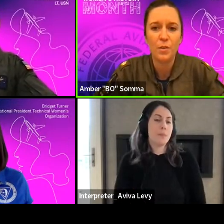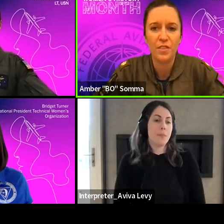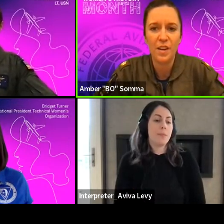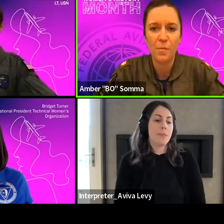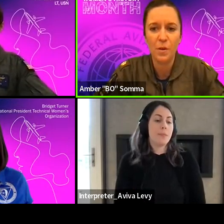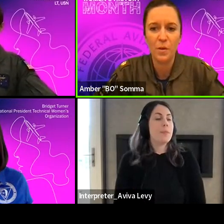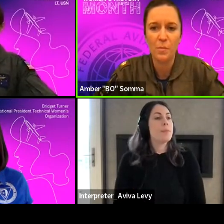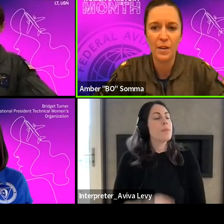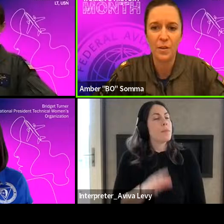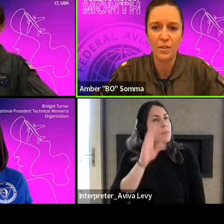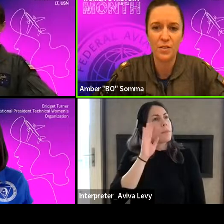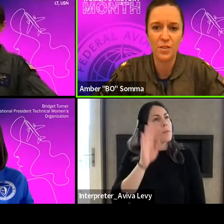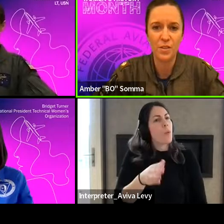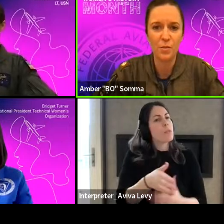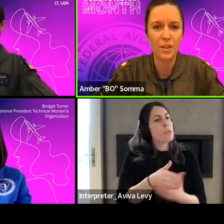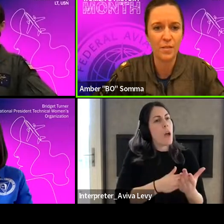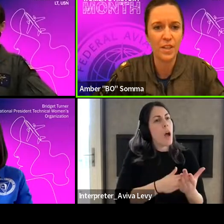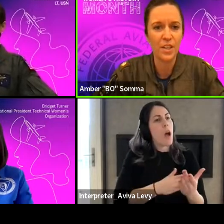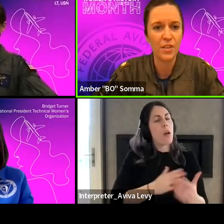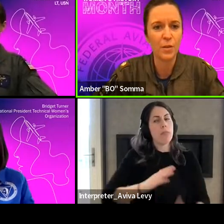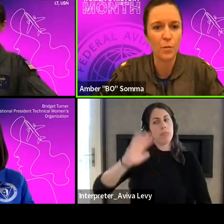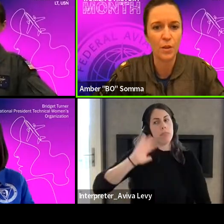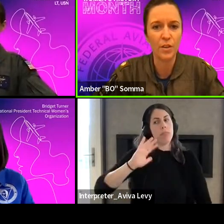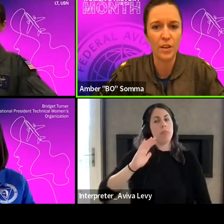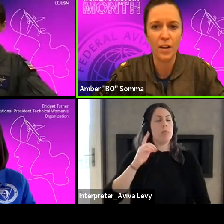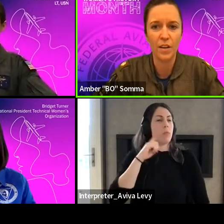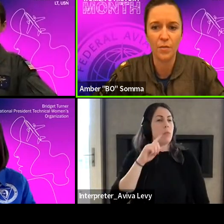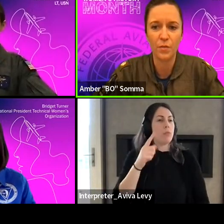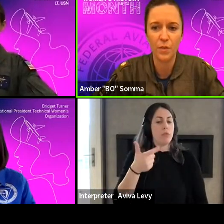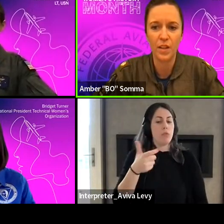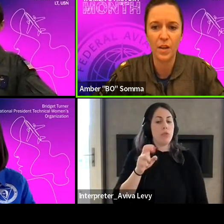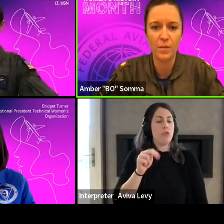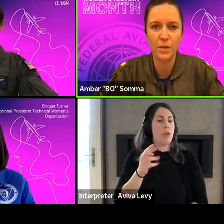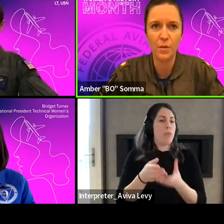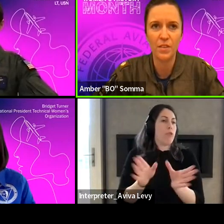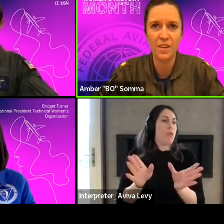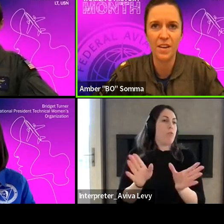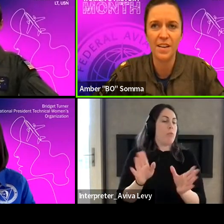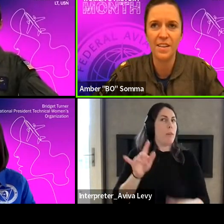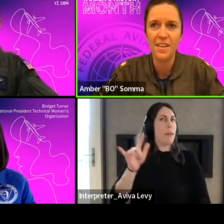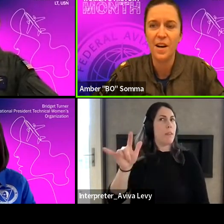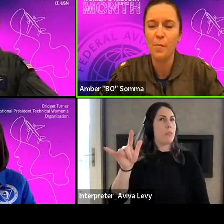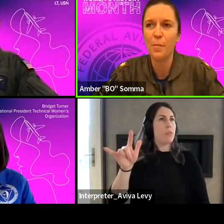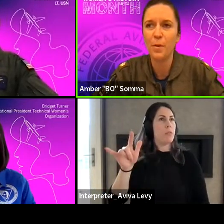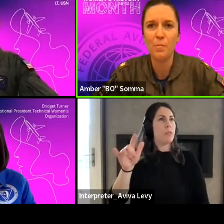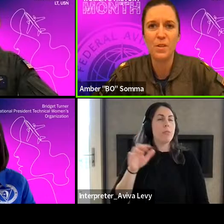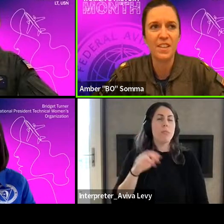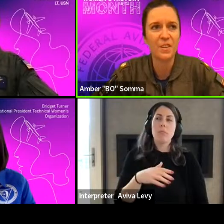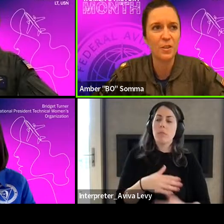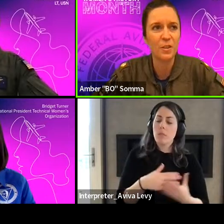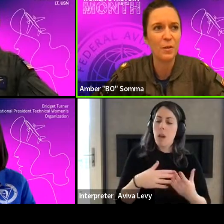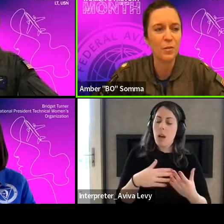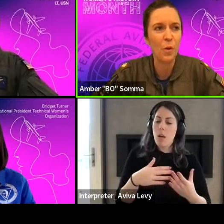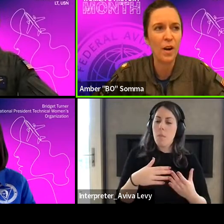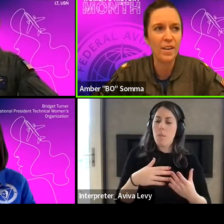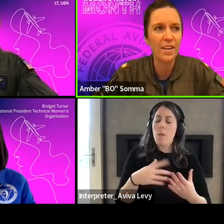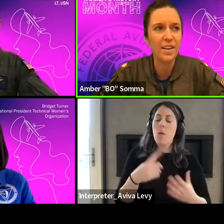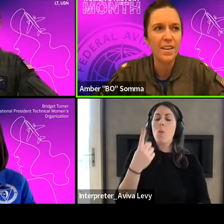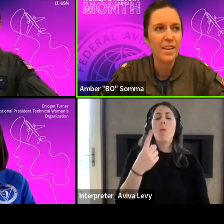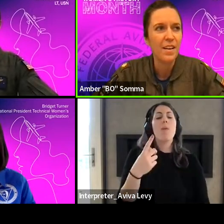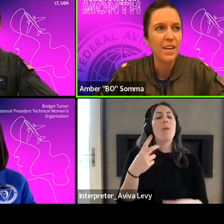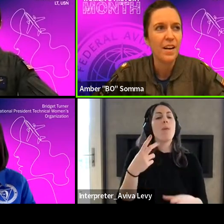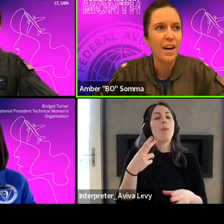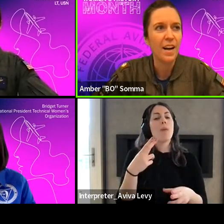I know there were some back when I was doing general aviation, there were a lot of clubs. There was I remember in particular, there was